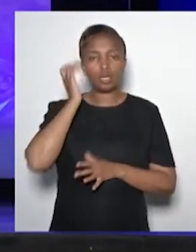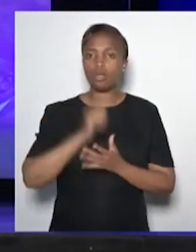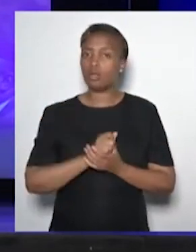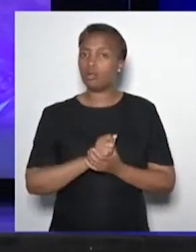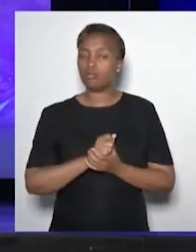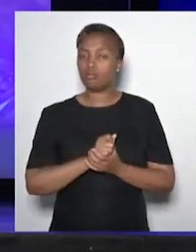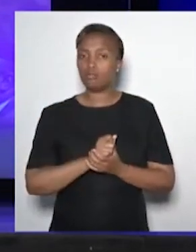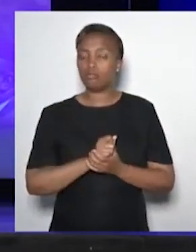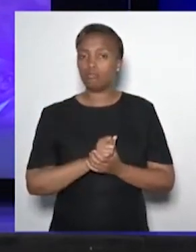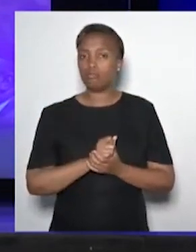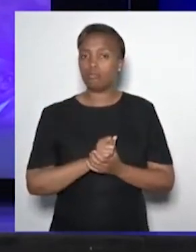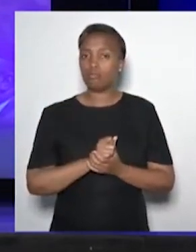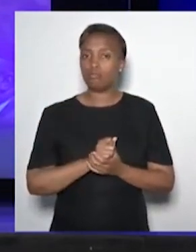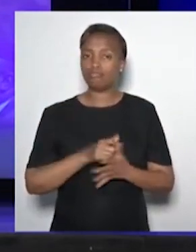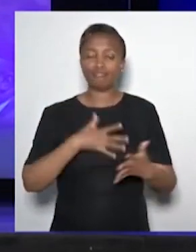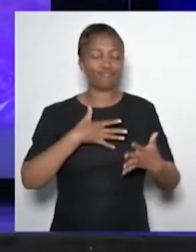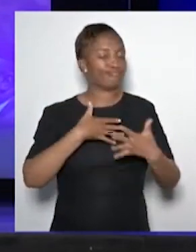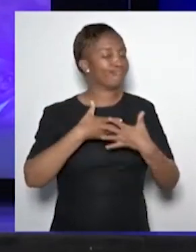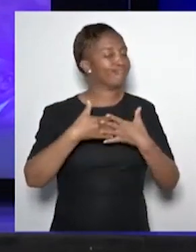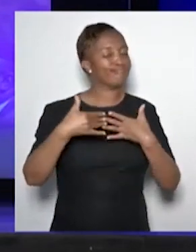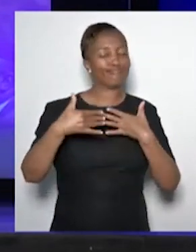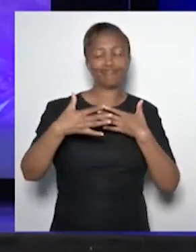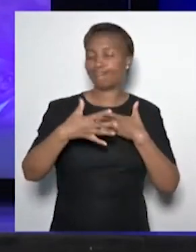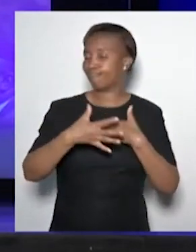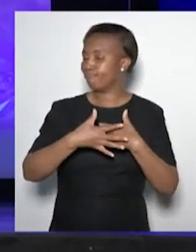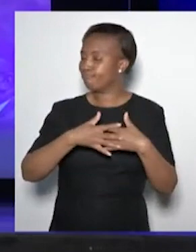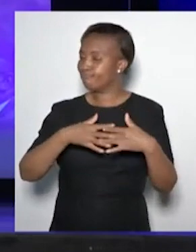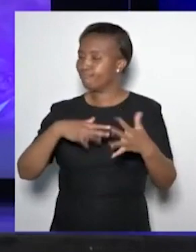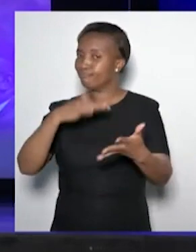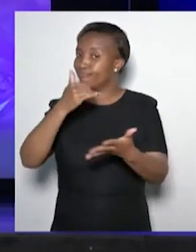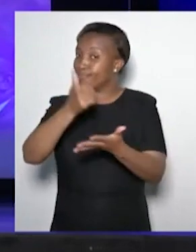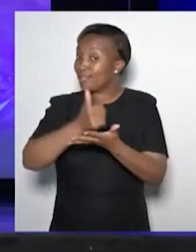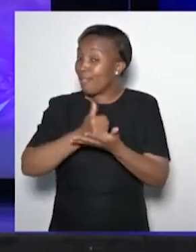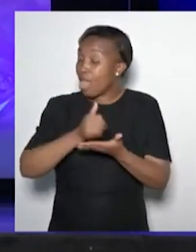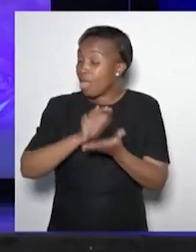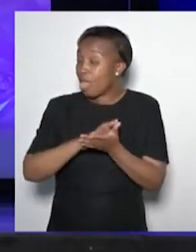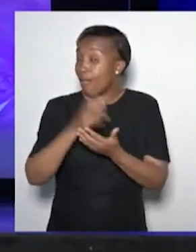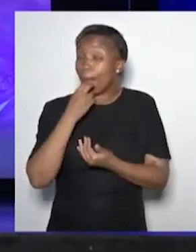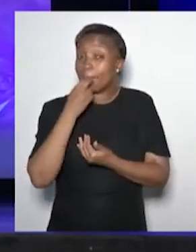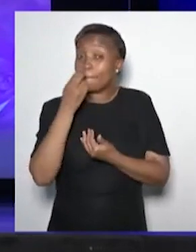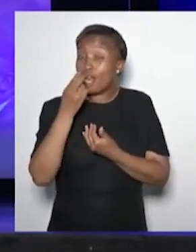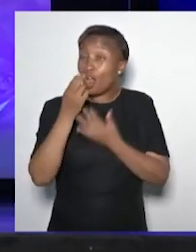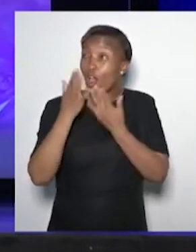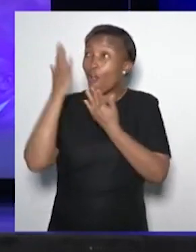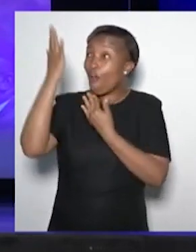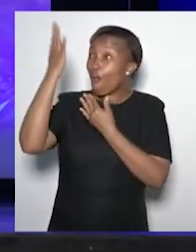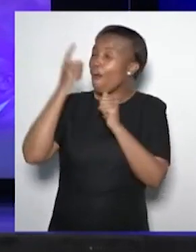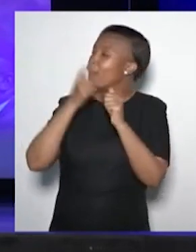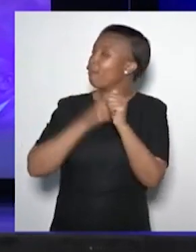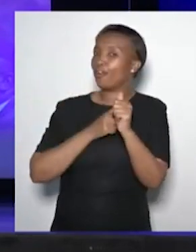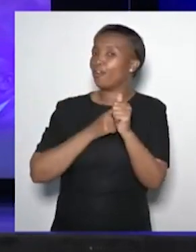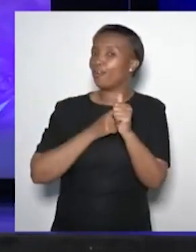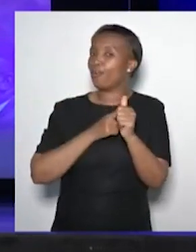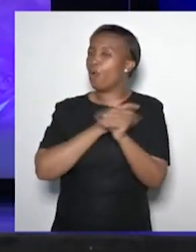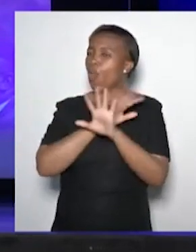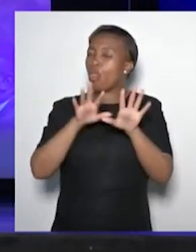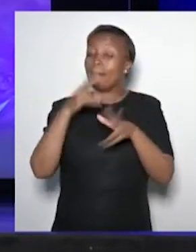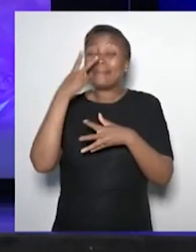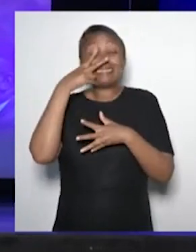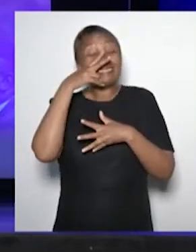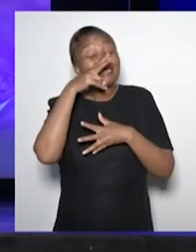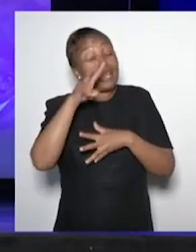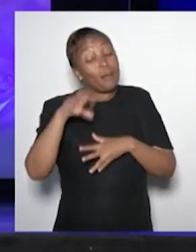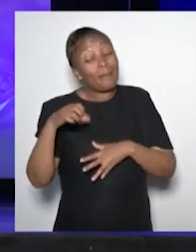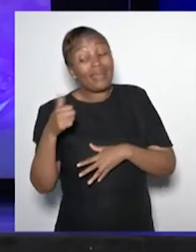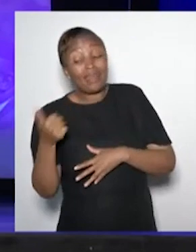Any salvation and miracle from above, which will not be seen by the